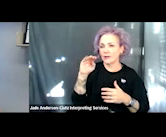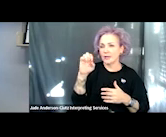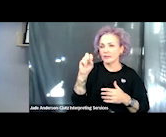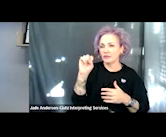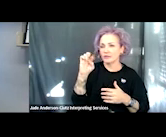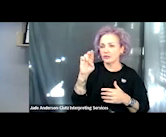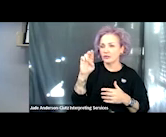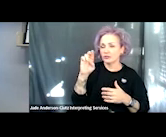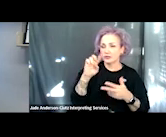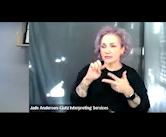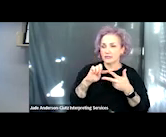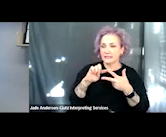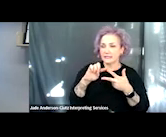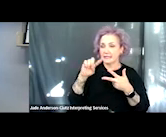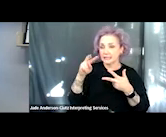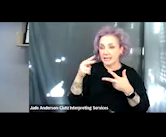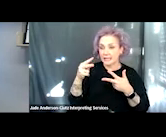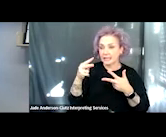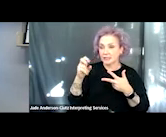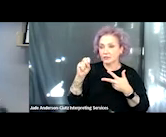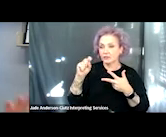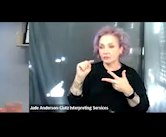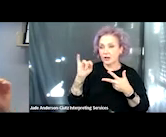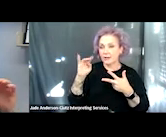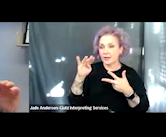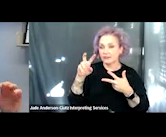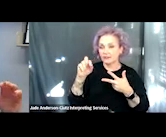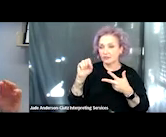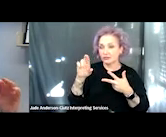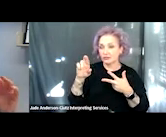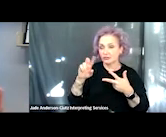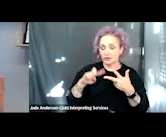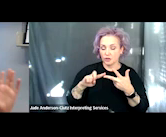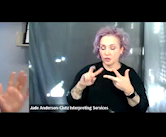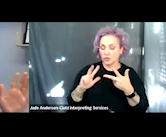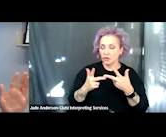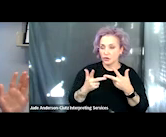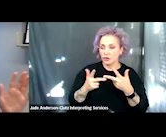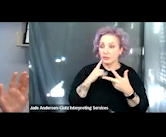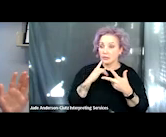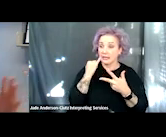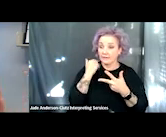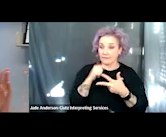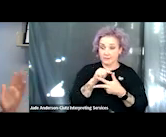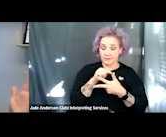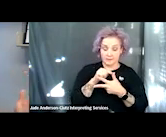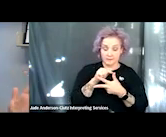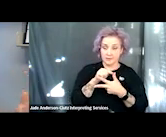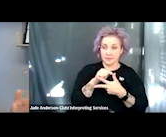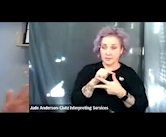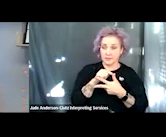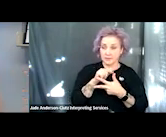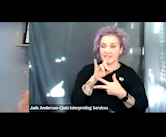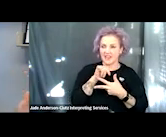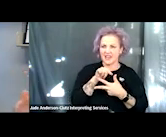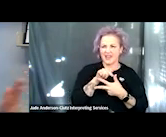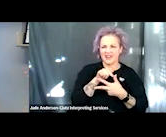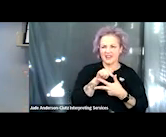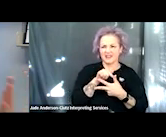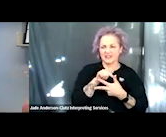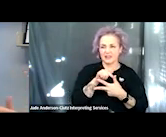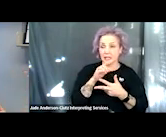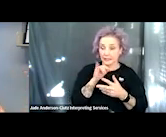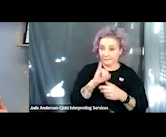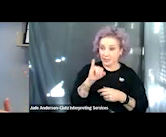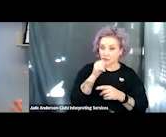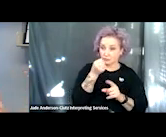be the highest. And this is, you can think of it as, in the first little bit, you're laying the foundations of development. So